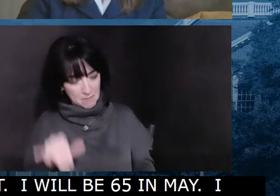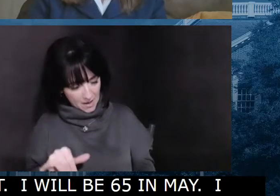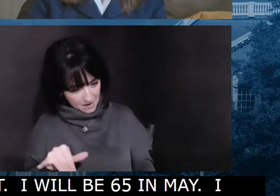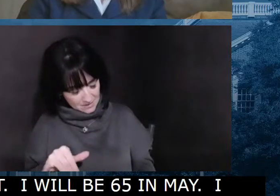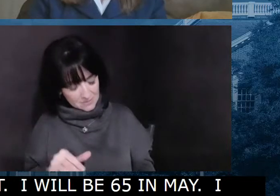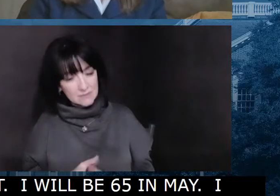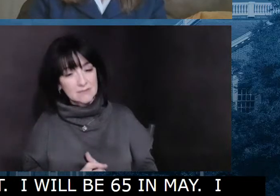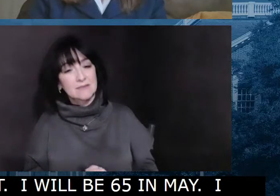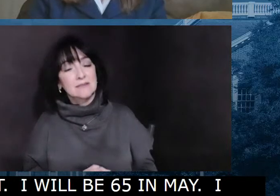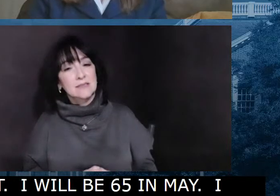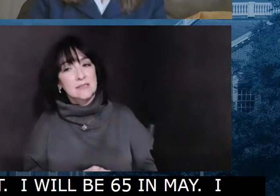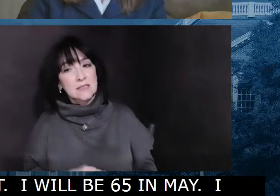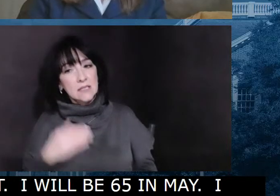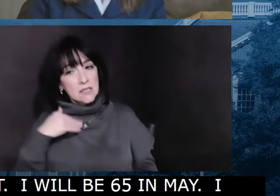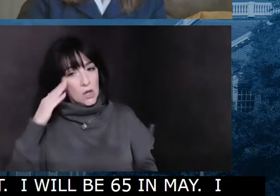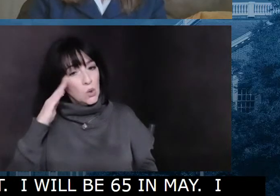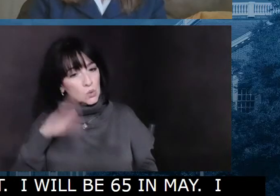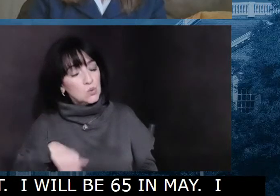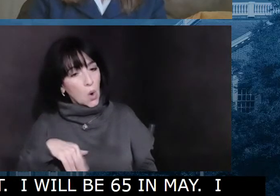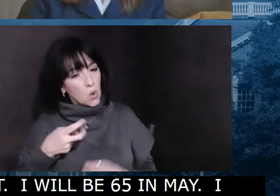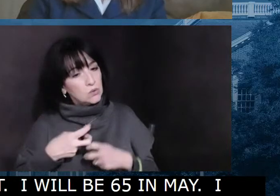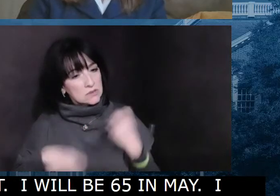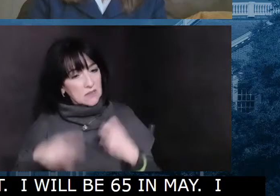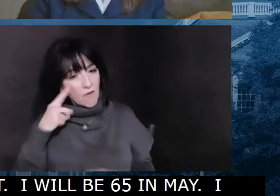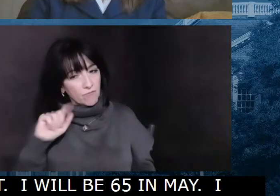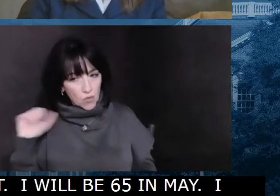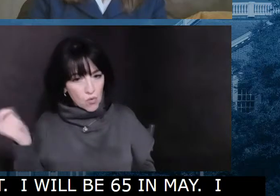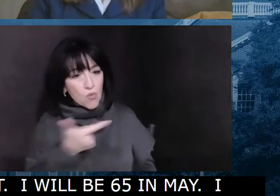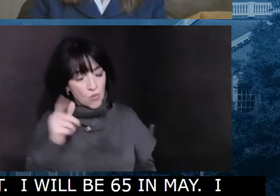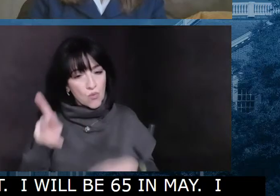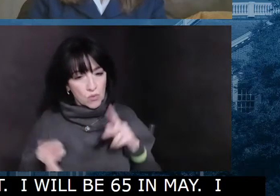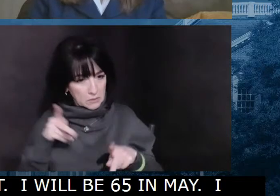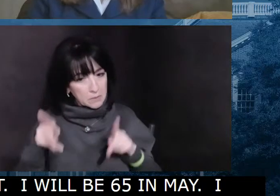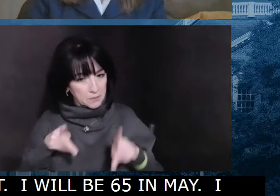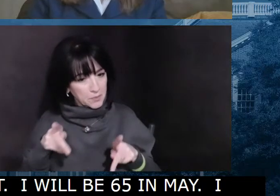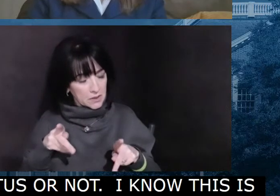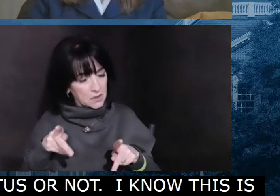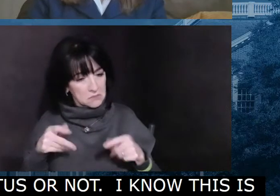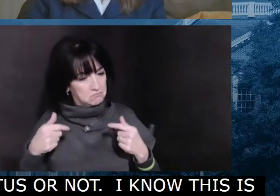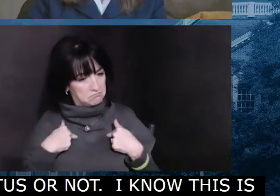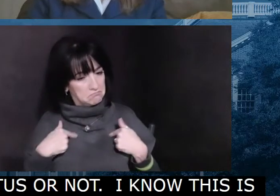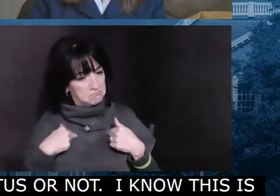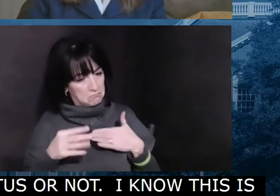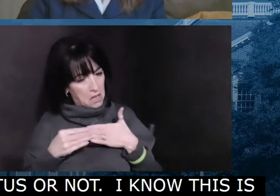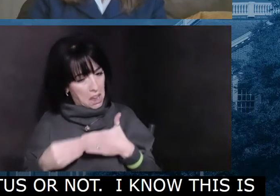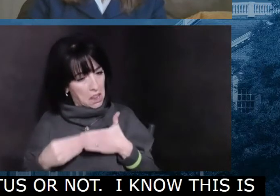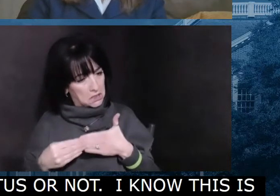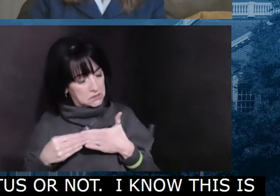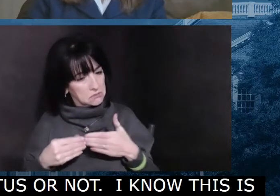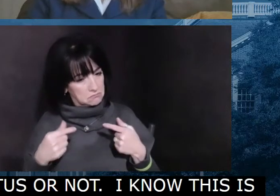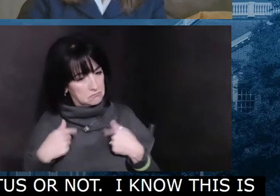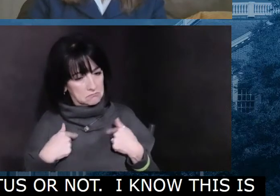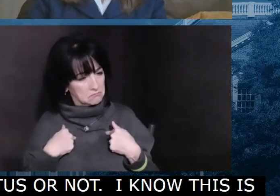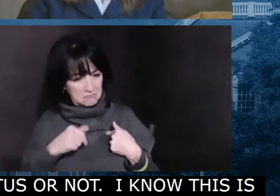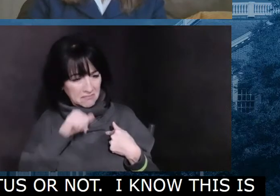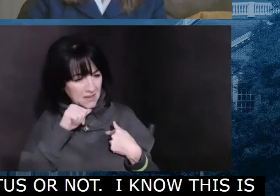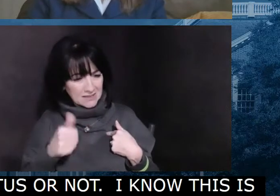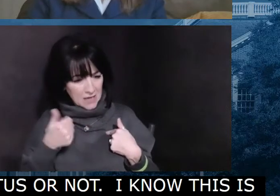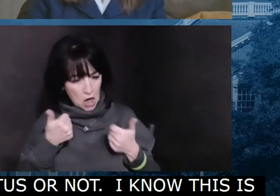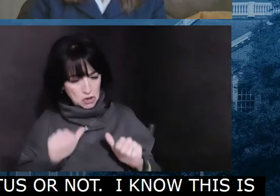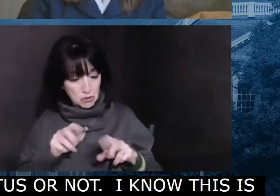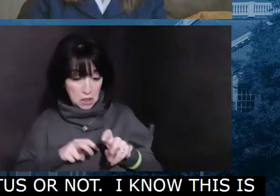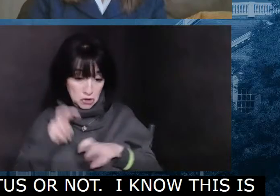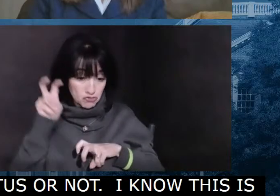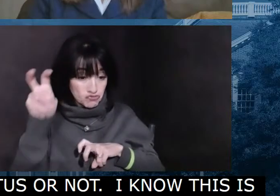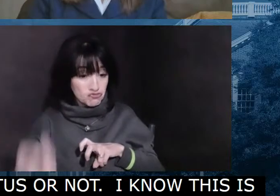difficult for all of us, and it seems to me it's an opportunity for me to lead by example, not try to cut in line,